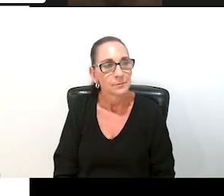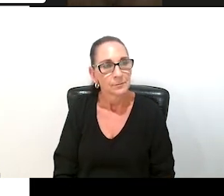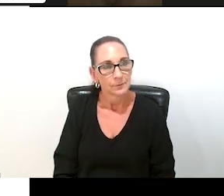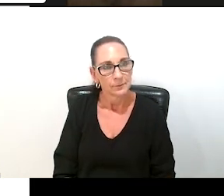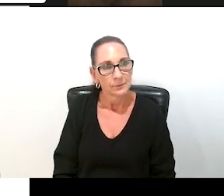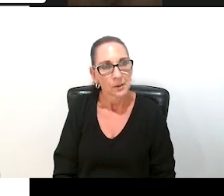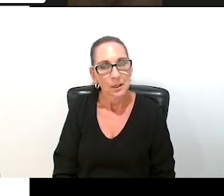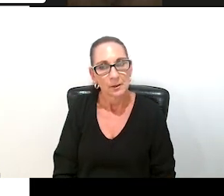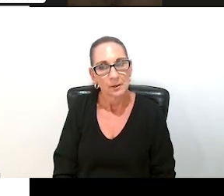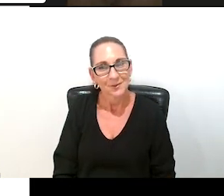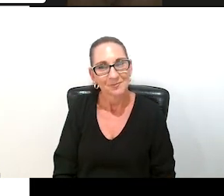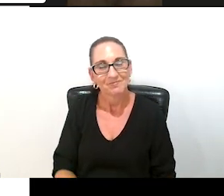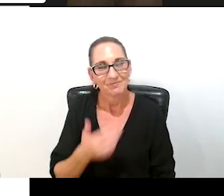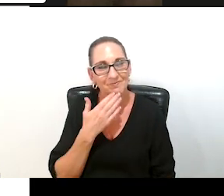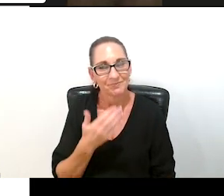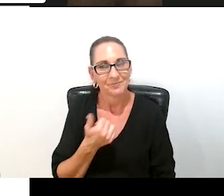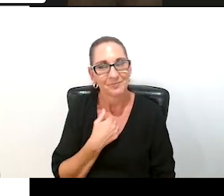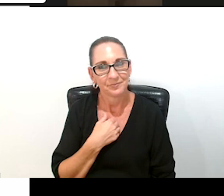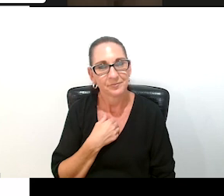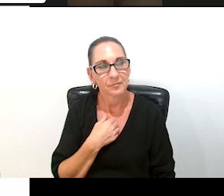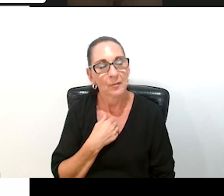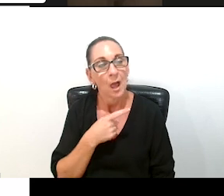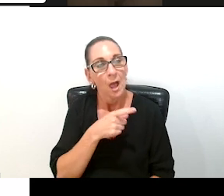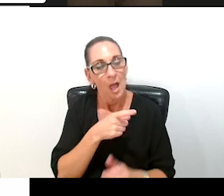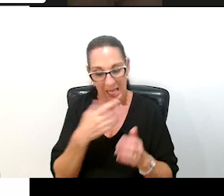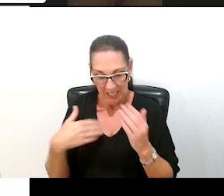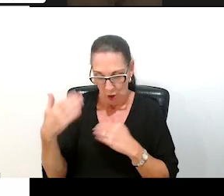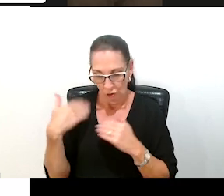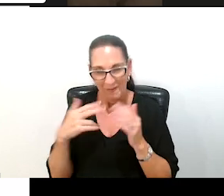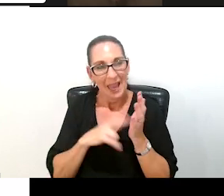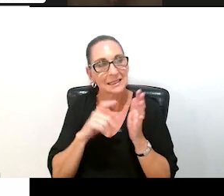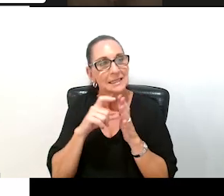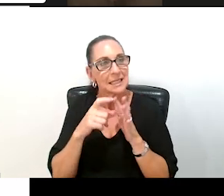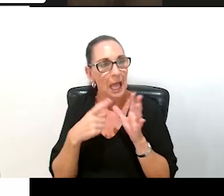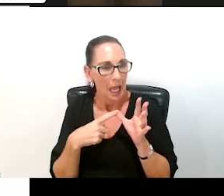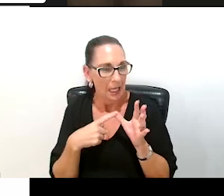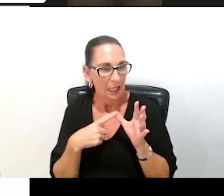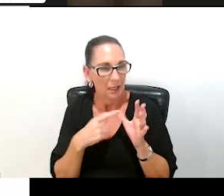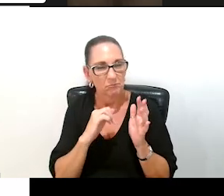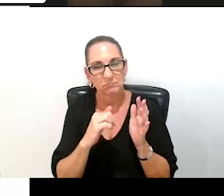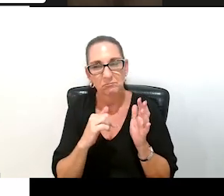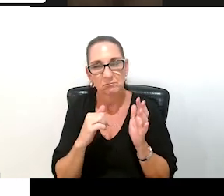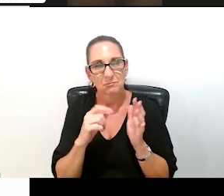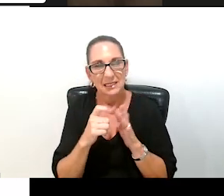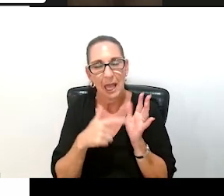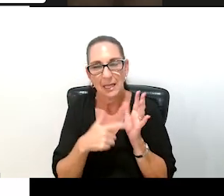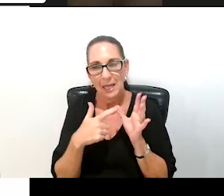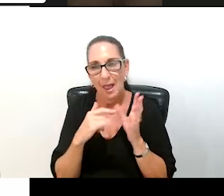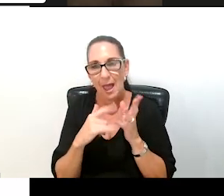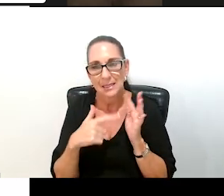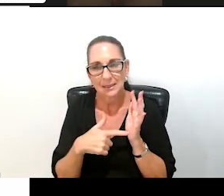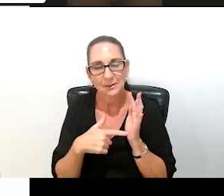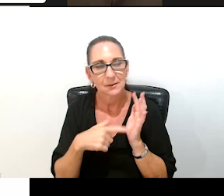So thanks. In terms of the history of the NDDA or the data asset, it started